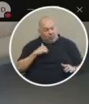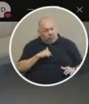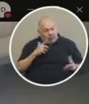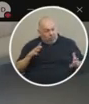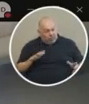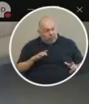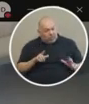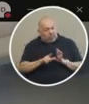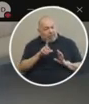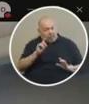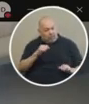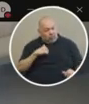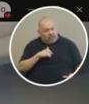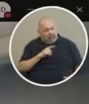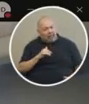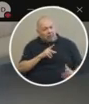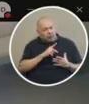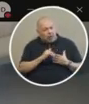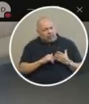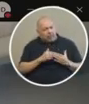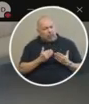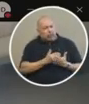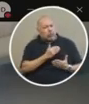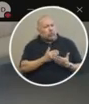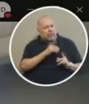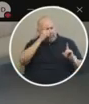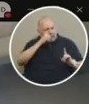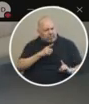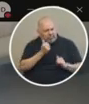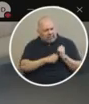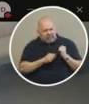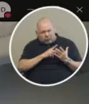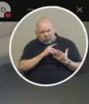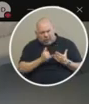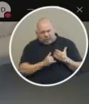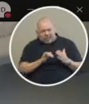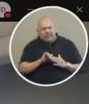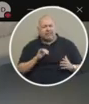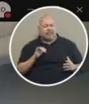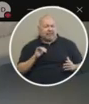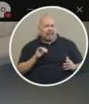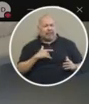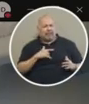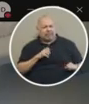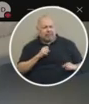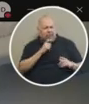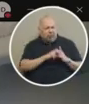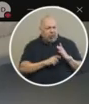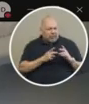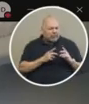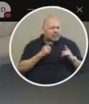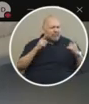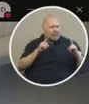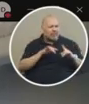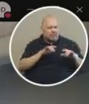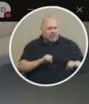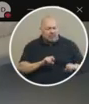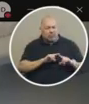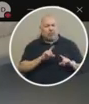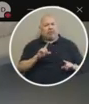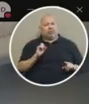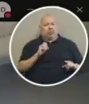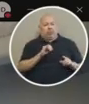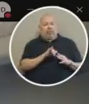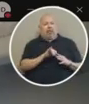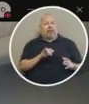automatically do. We try to get the project to meet the objectives of each of the projects as cost effectively as possible. And